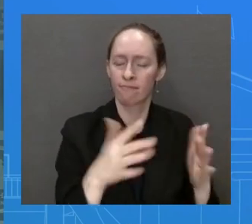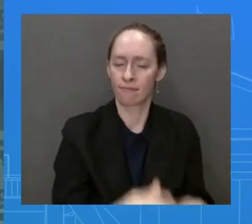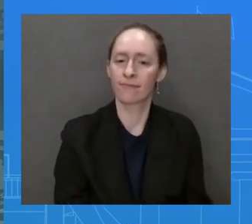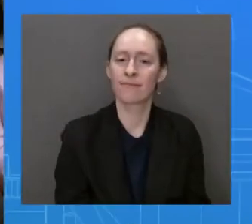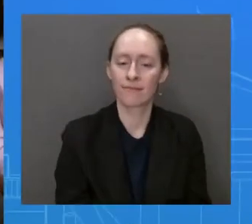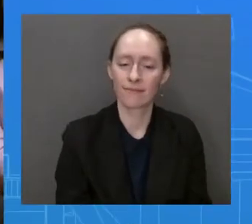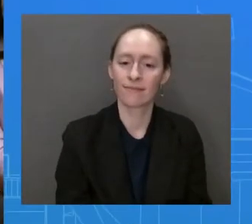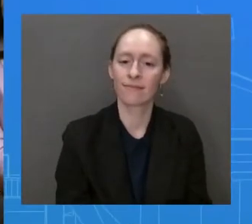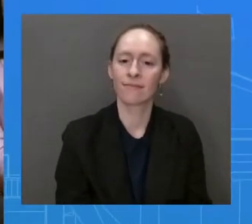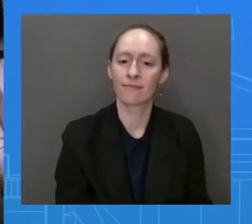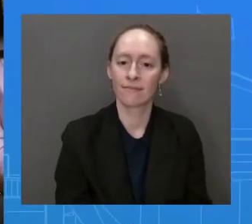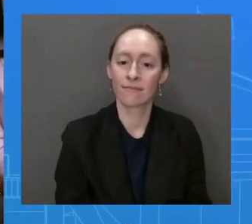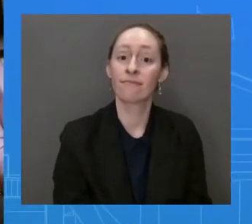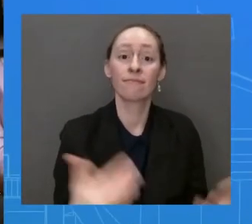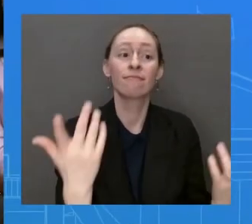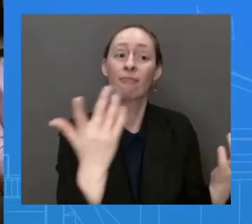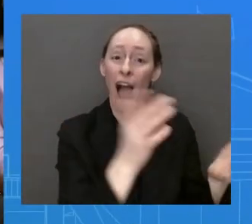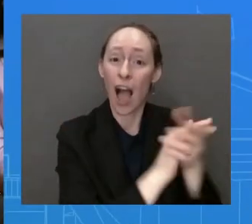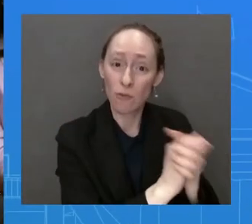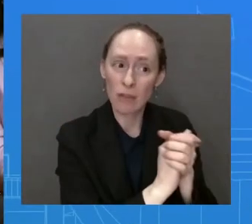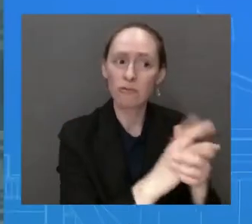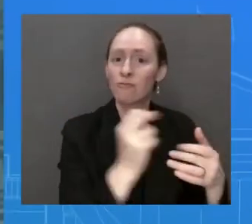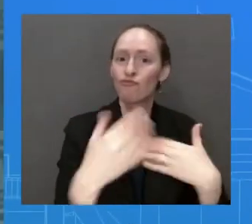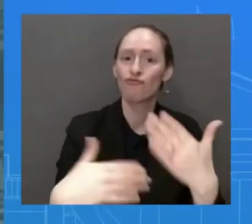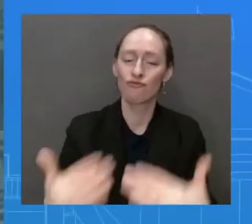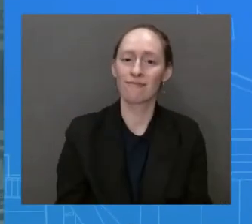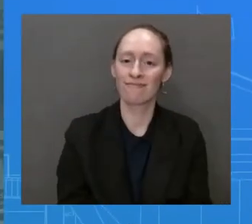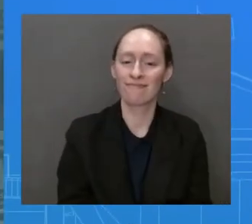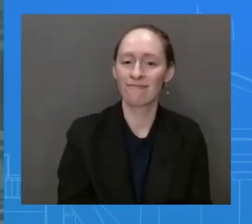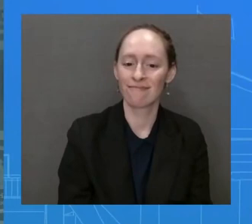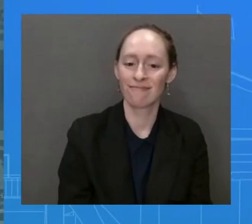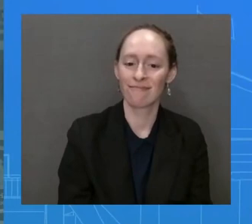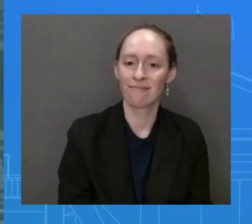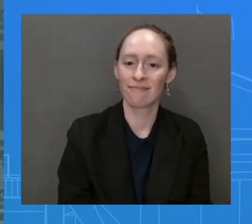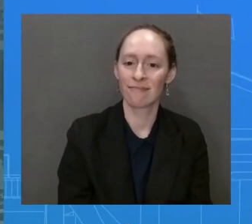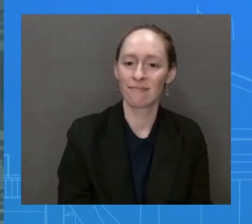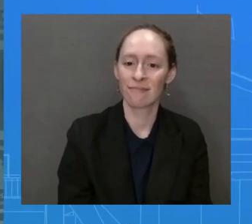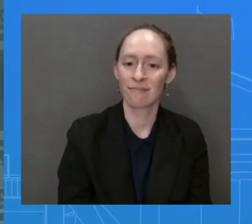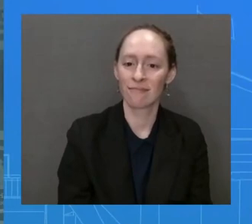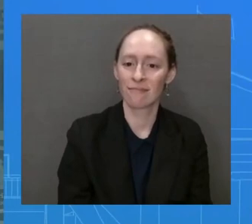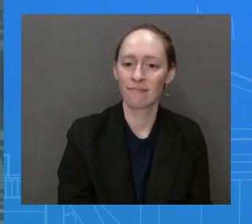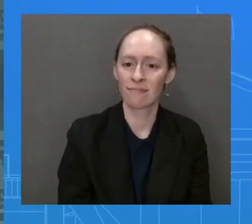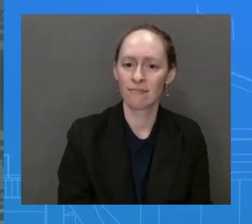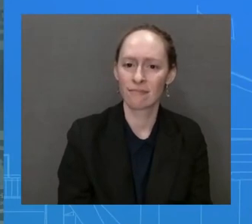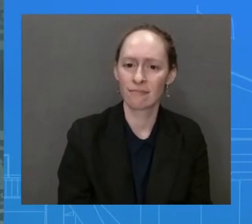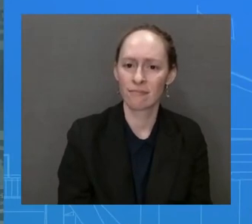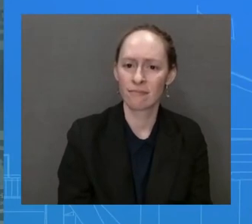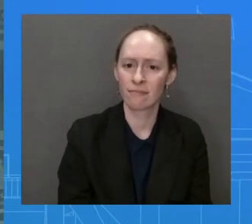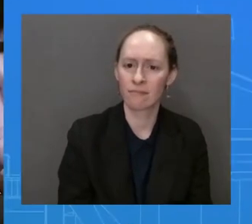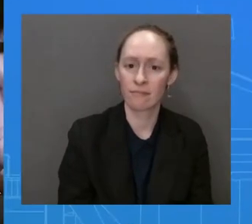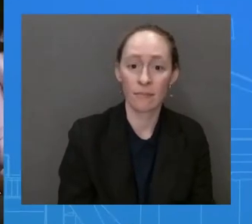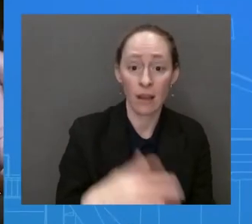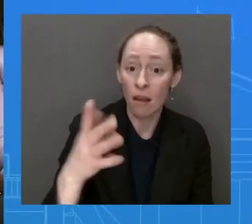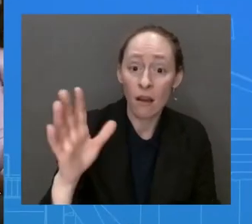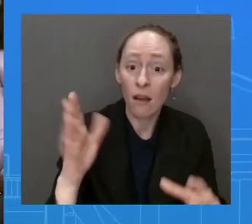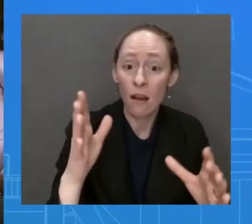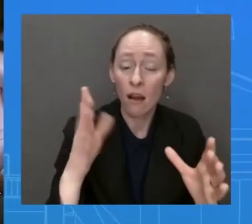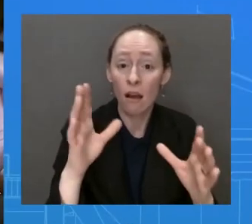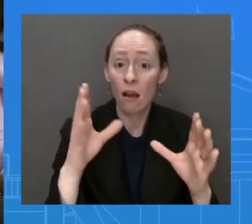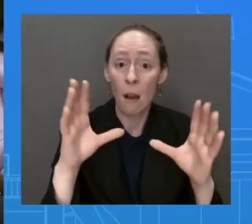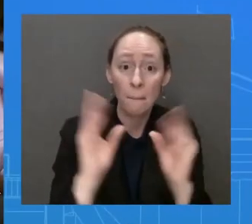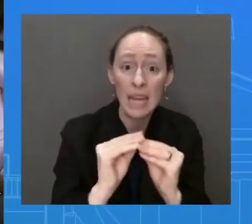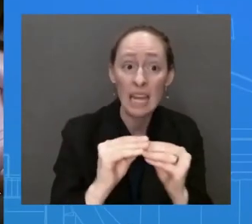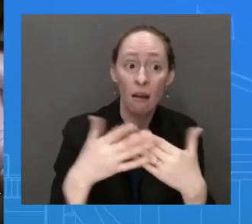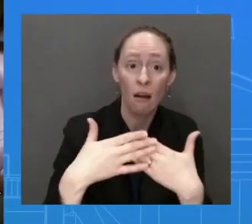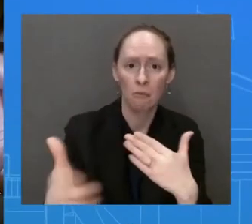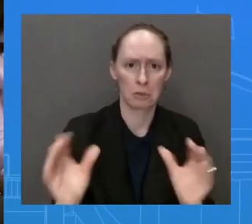in person. No plans yet for, I don't have a plan. I don't have a scheduled meeting to share with you at this time. I wanted to follow up on a few things from yesterday.